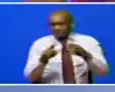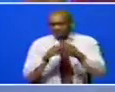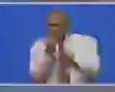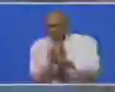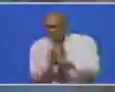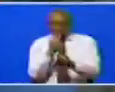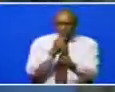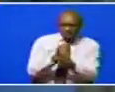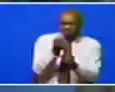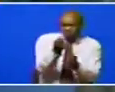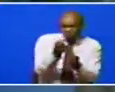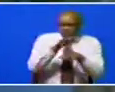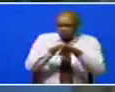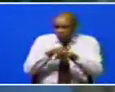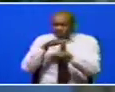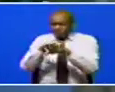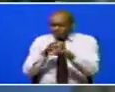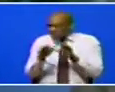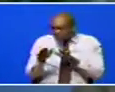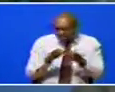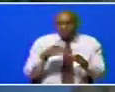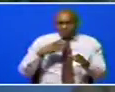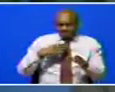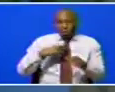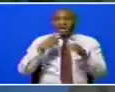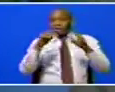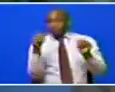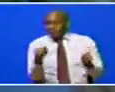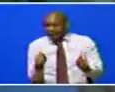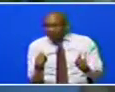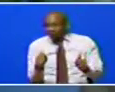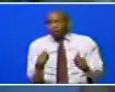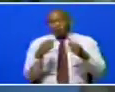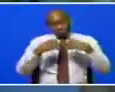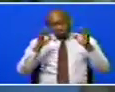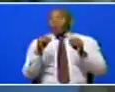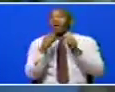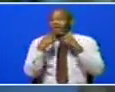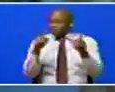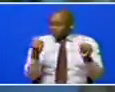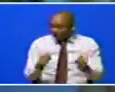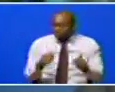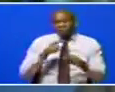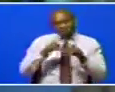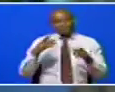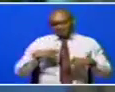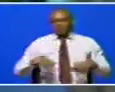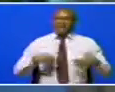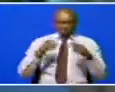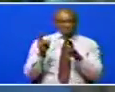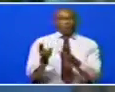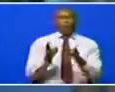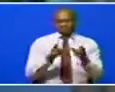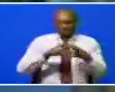going back to their businesses slowly. Of course, even before the announcement, the official announcement of the presidential election is made, life here seems to